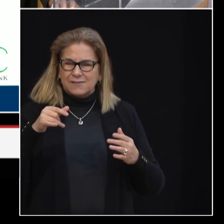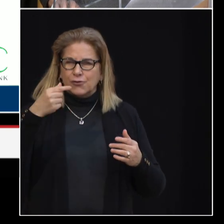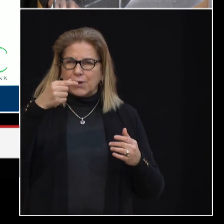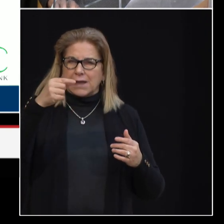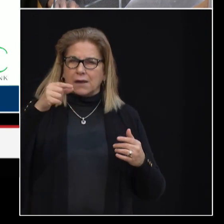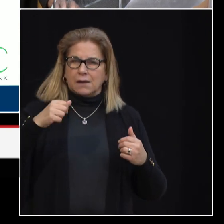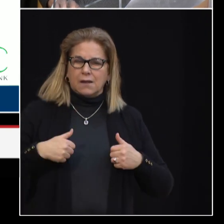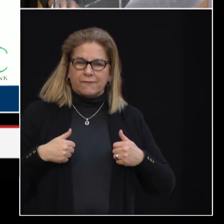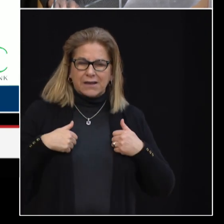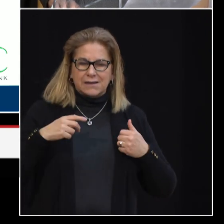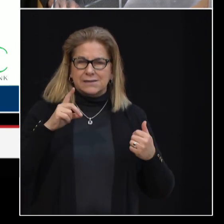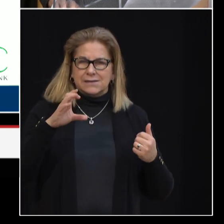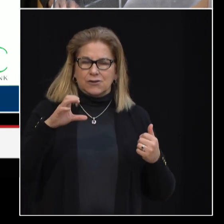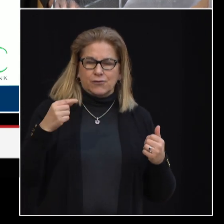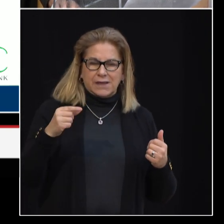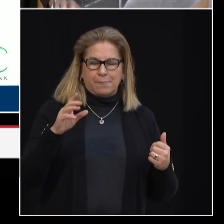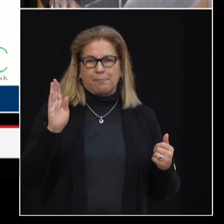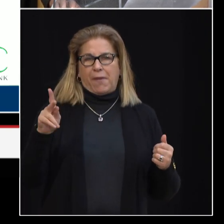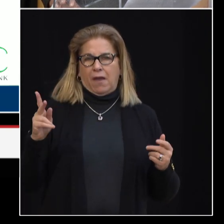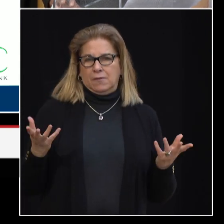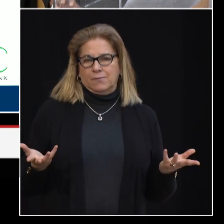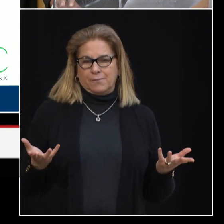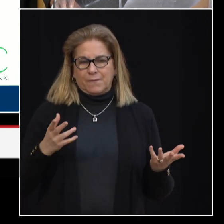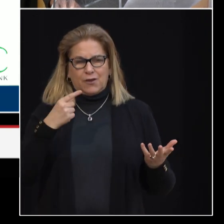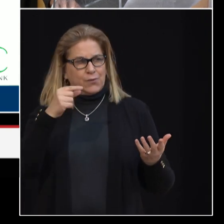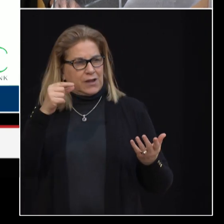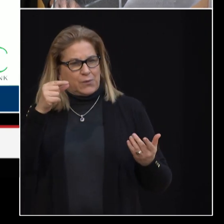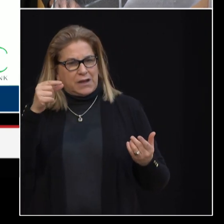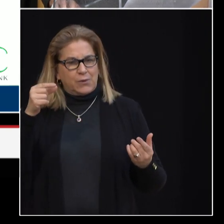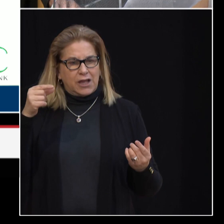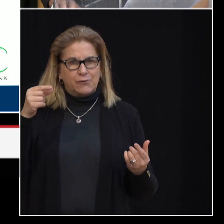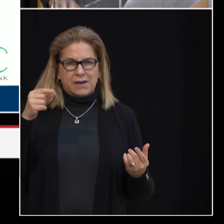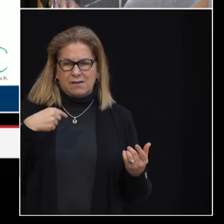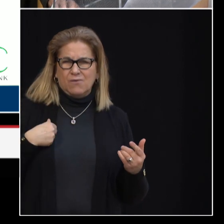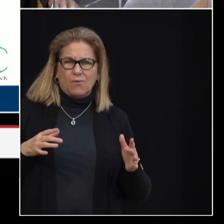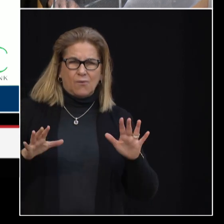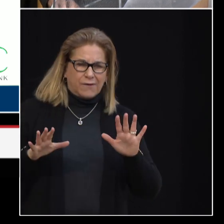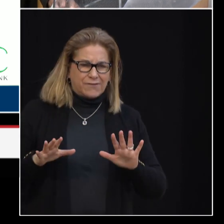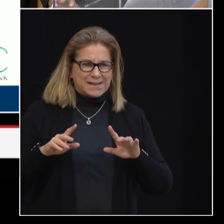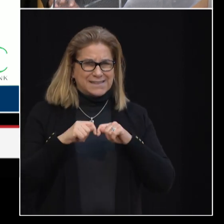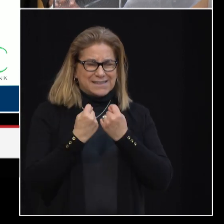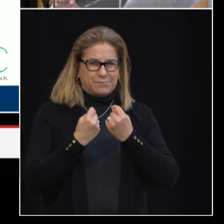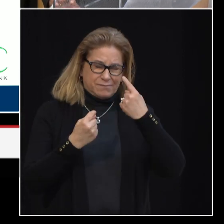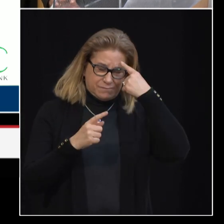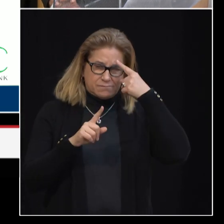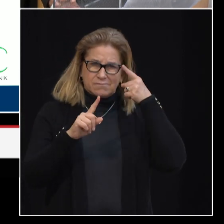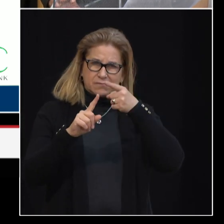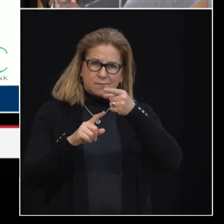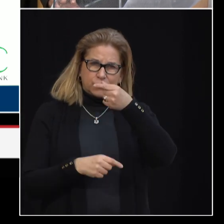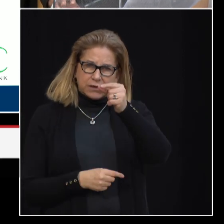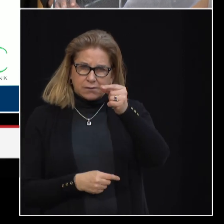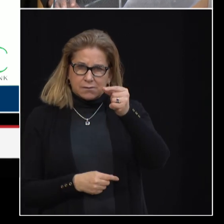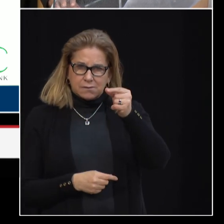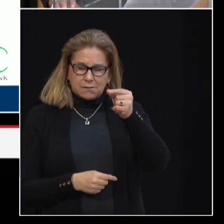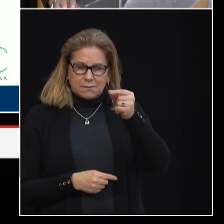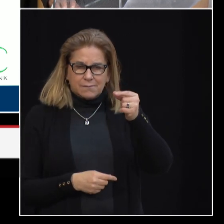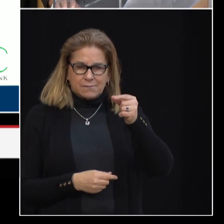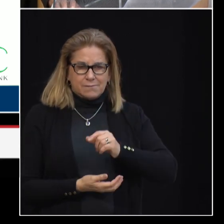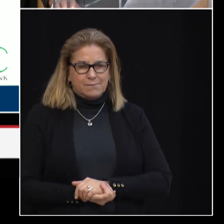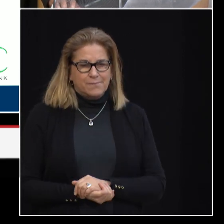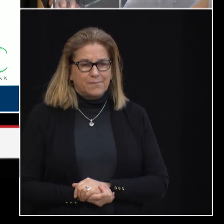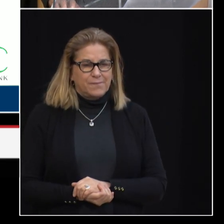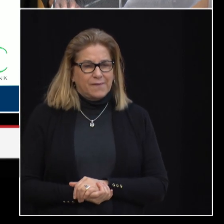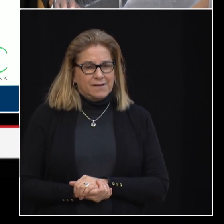out as soon as you can to our fantastic team to help the conversation started. We're able to lend directly to